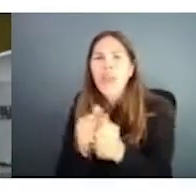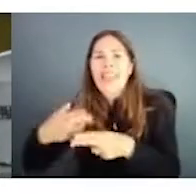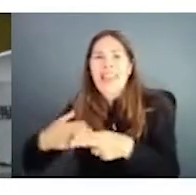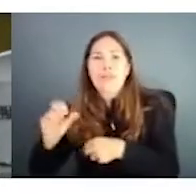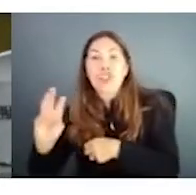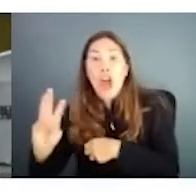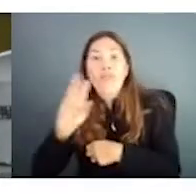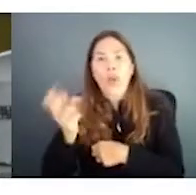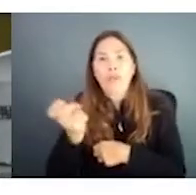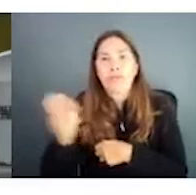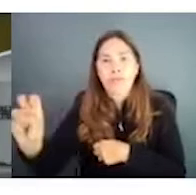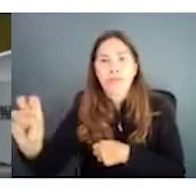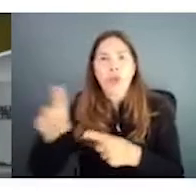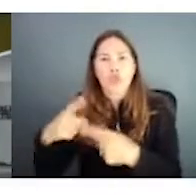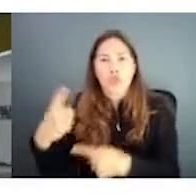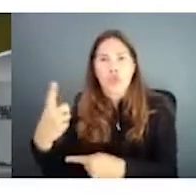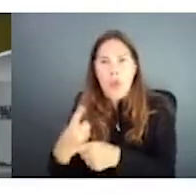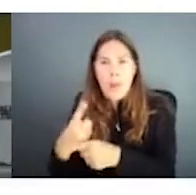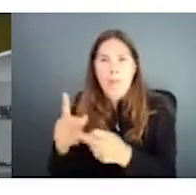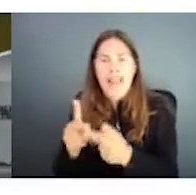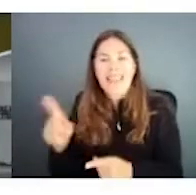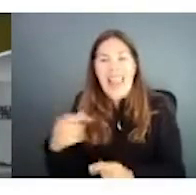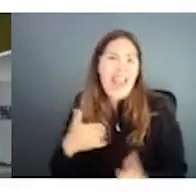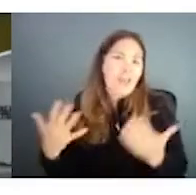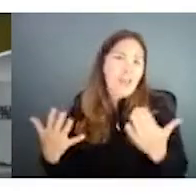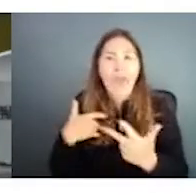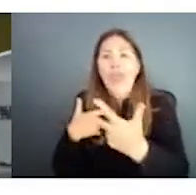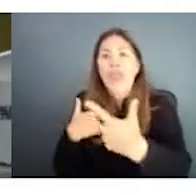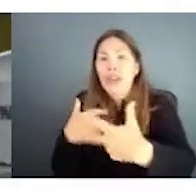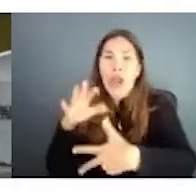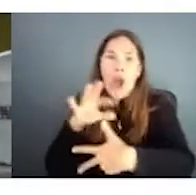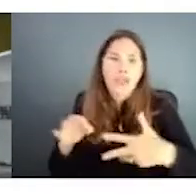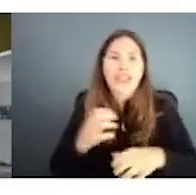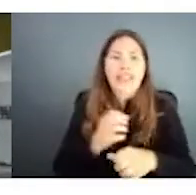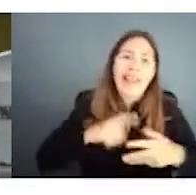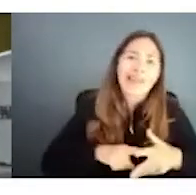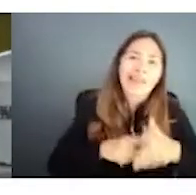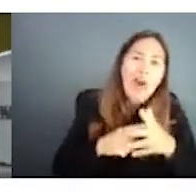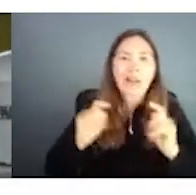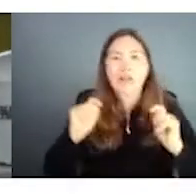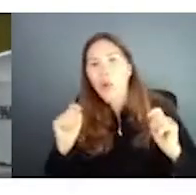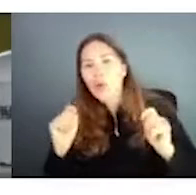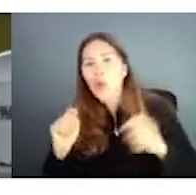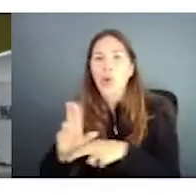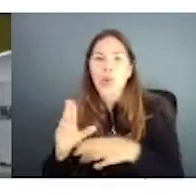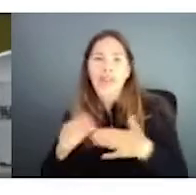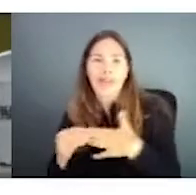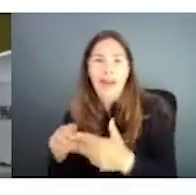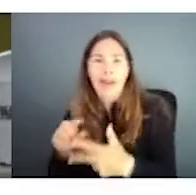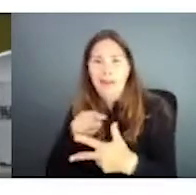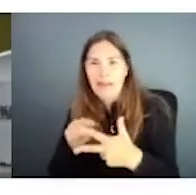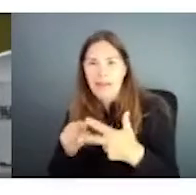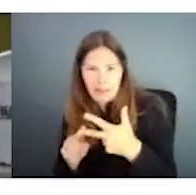take you to a site that has 3 options, right? Get started, tutorials, and user guide. And